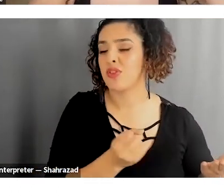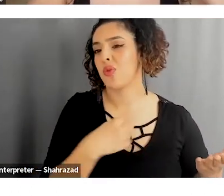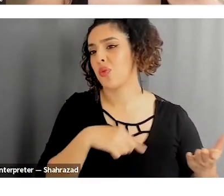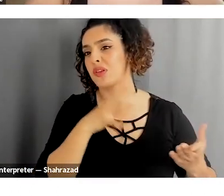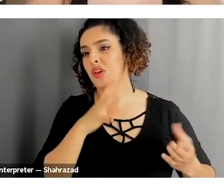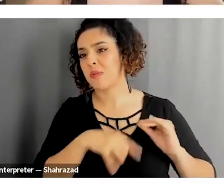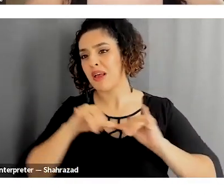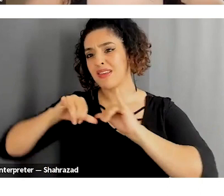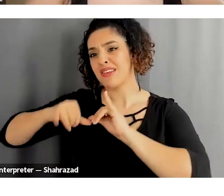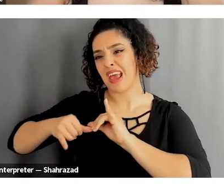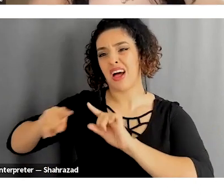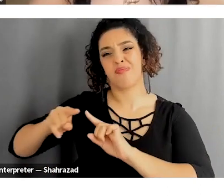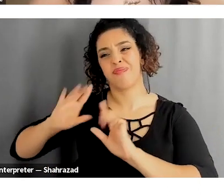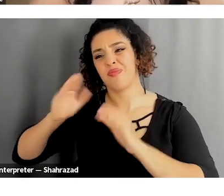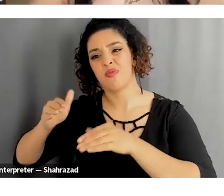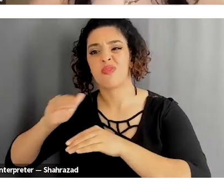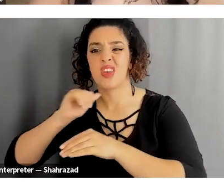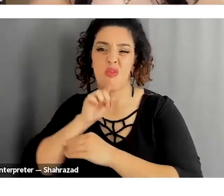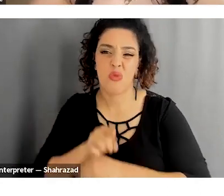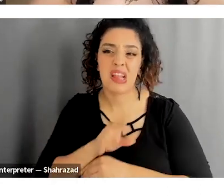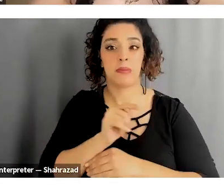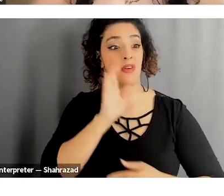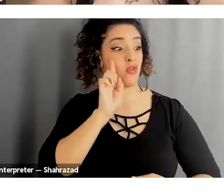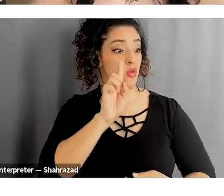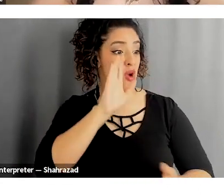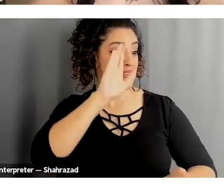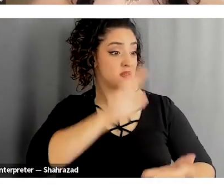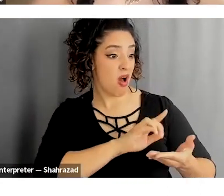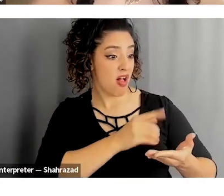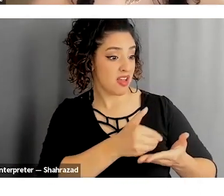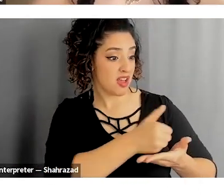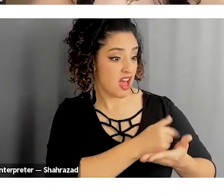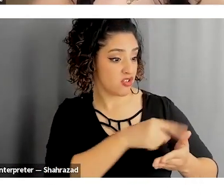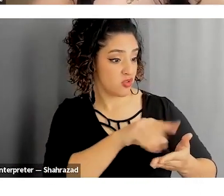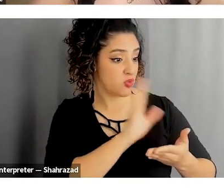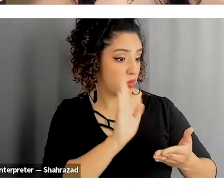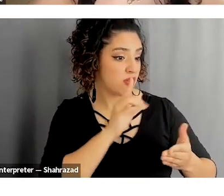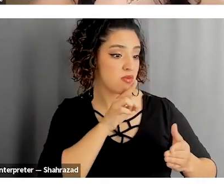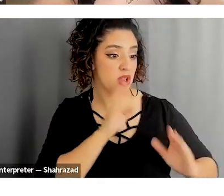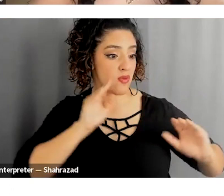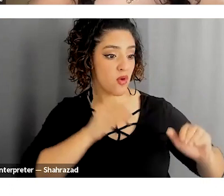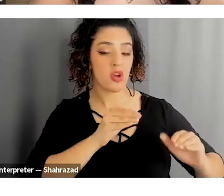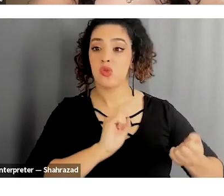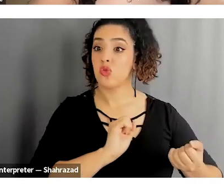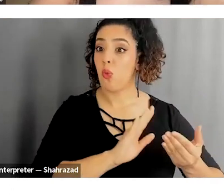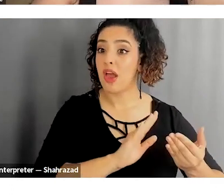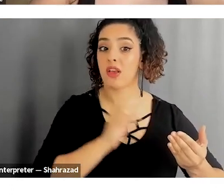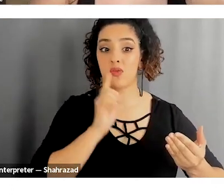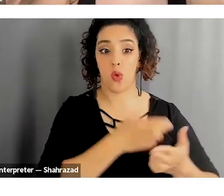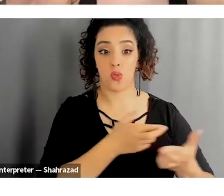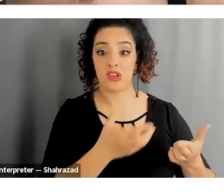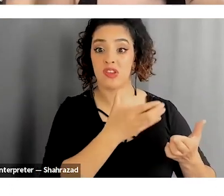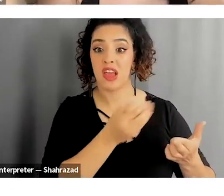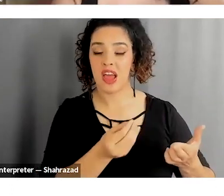necessarily, but even if it is for smaller collections, to really dedicate waste to resource at